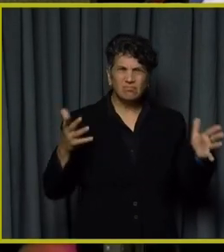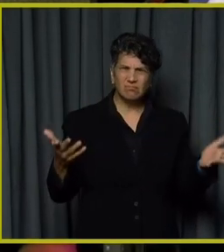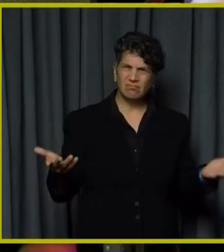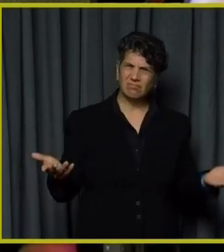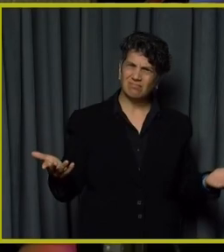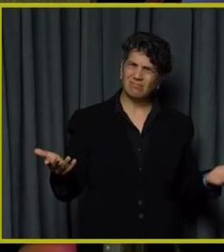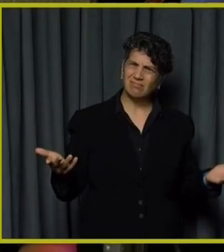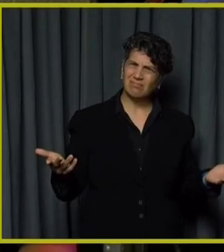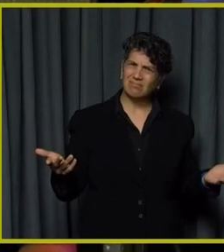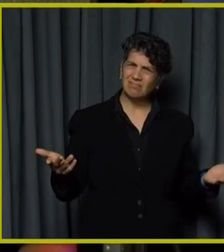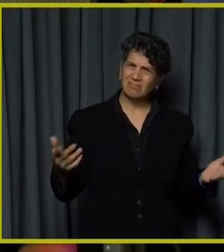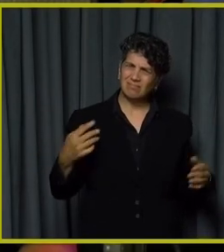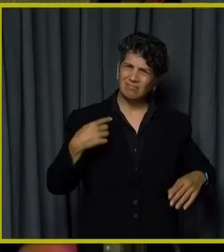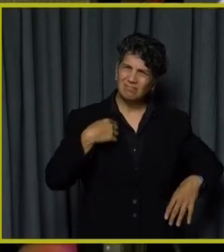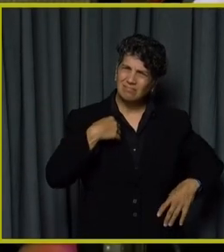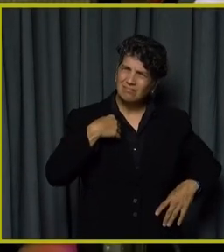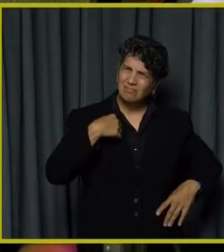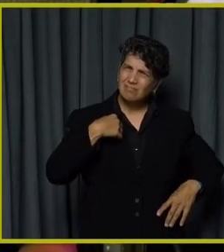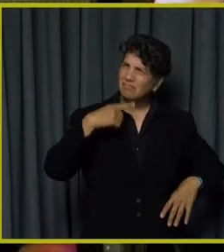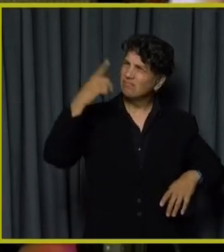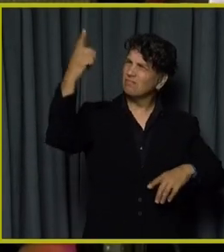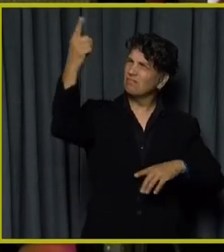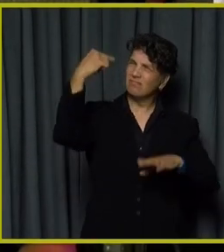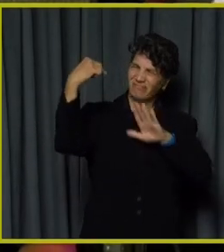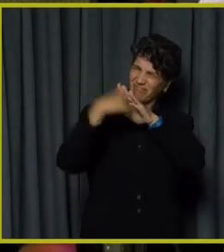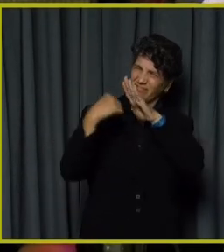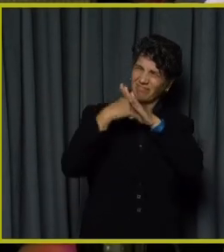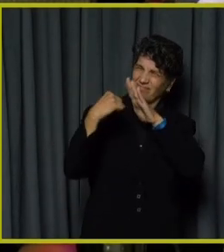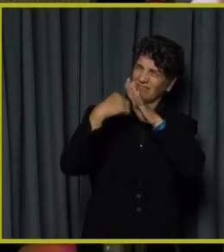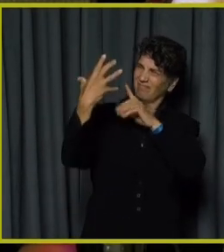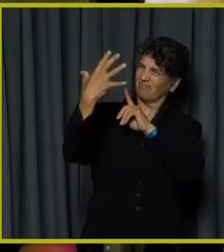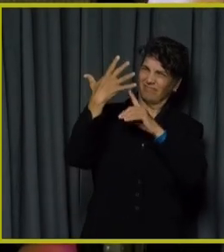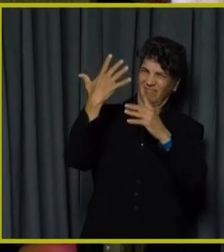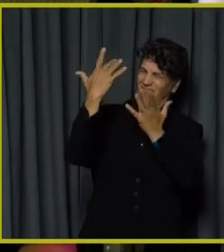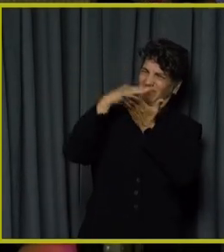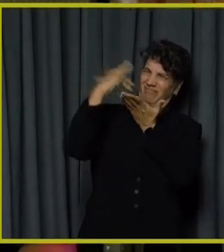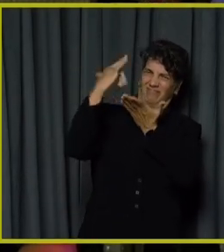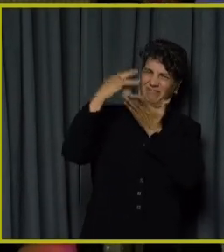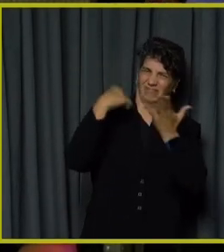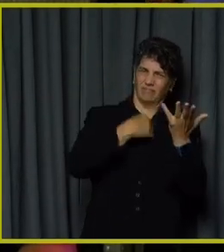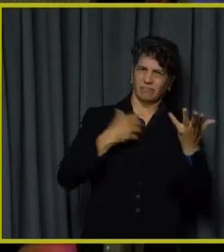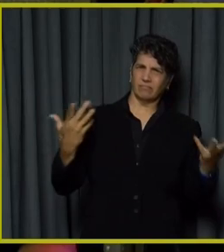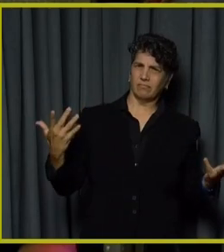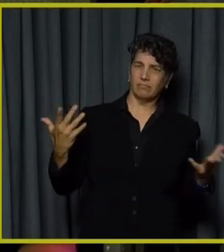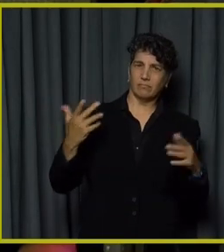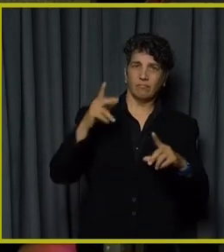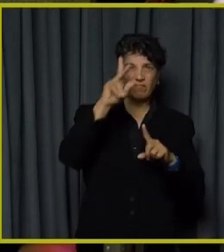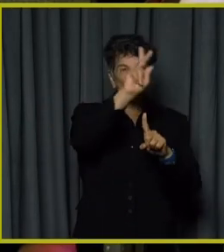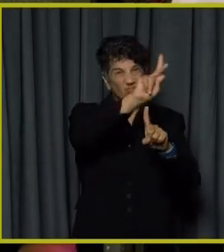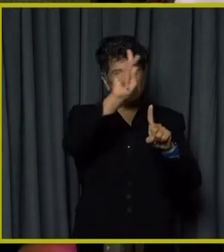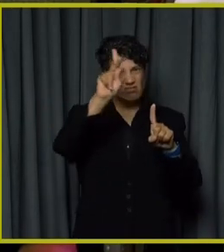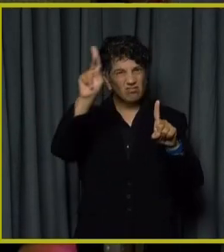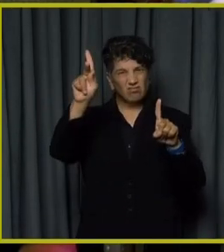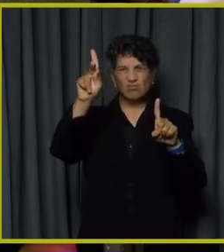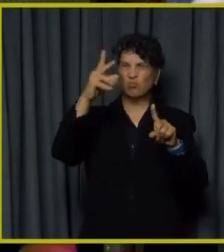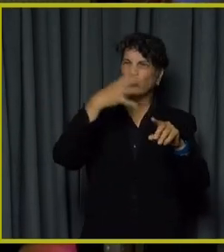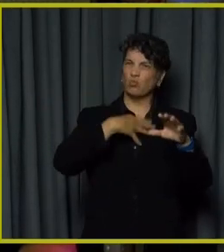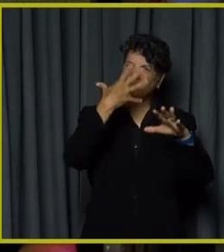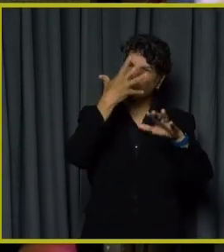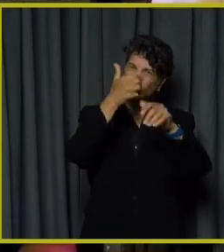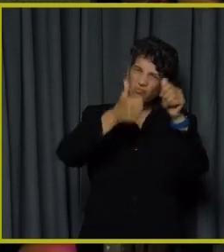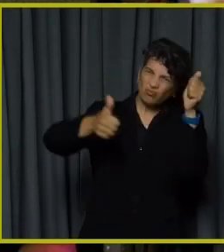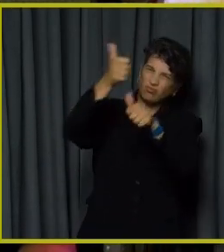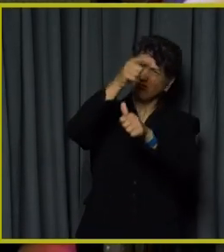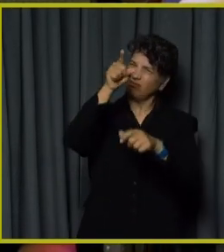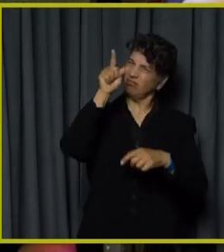attacked by the corporate Ku Klux Klan. White supremacy used to be in a sheet. Now